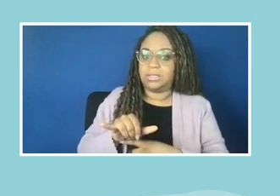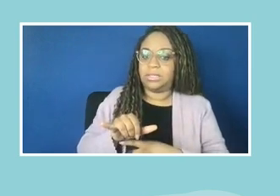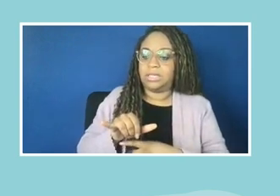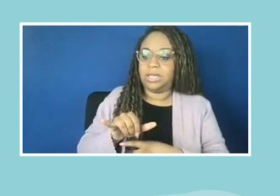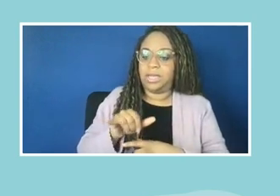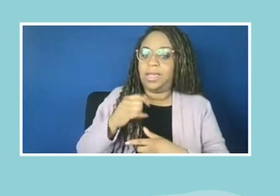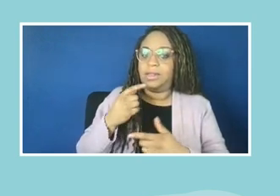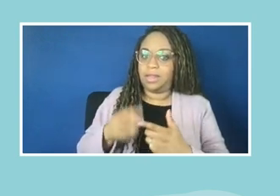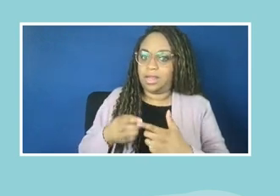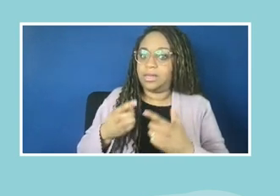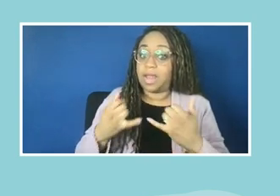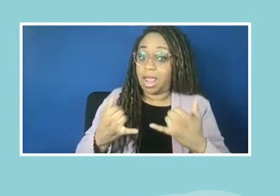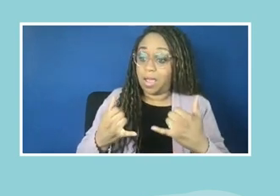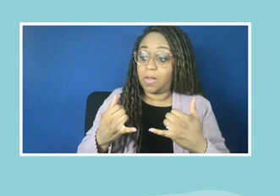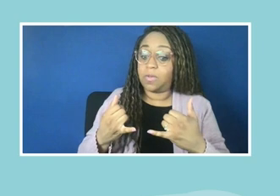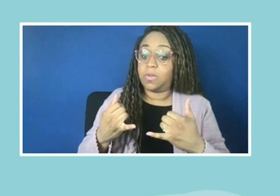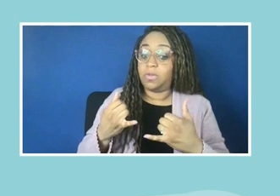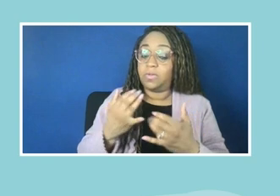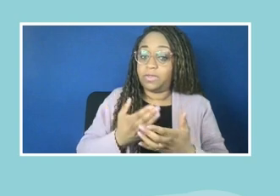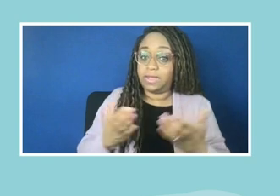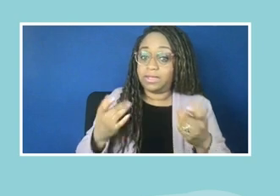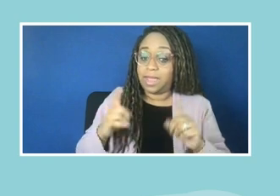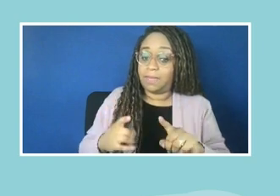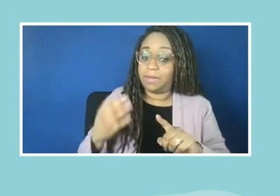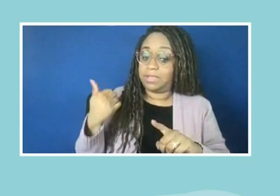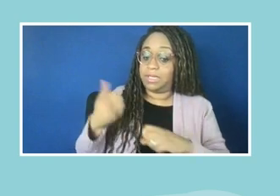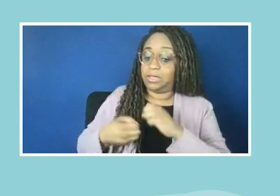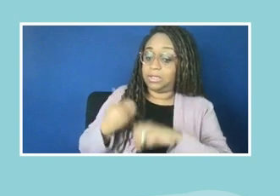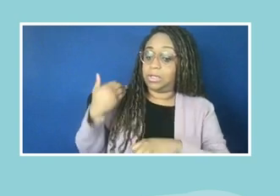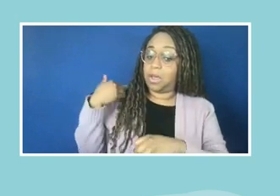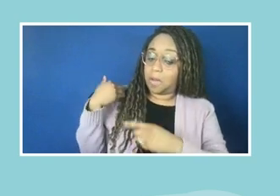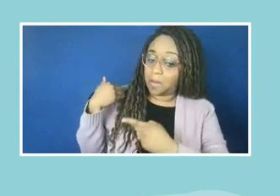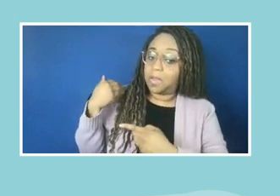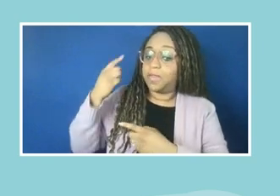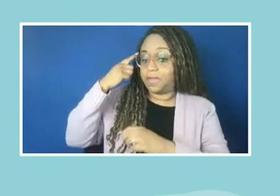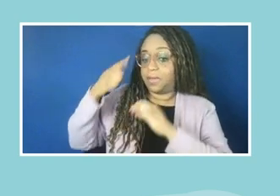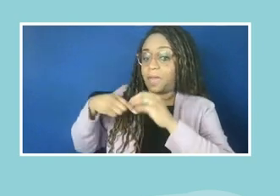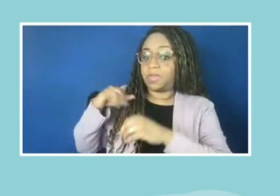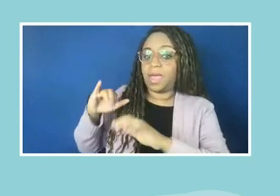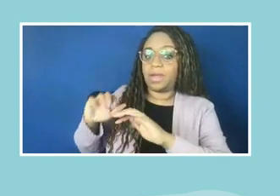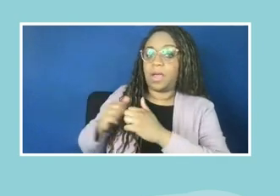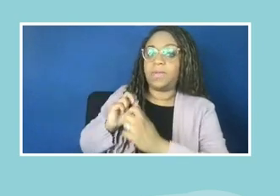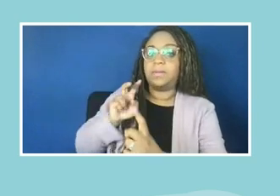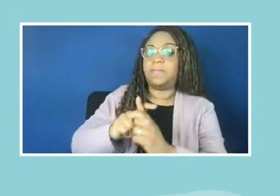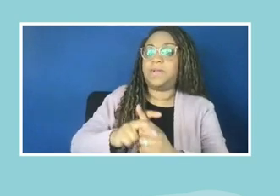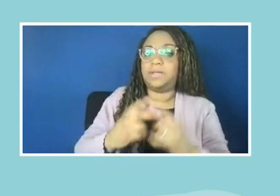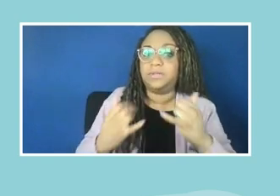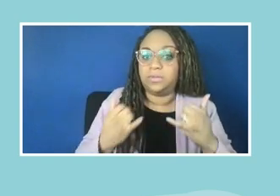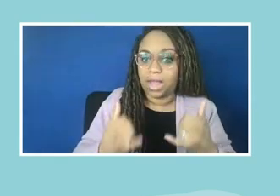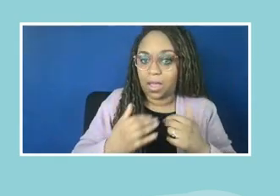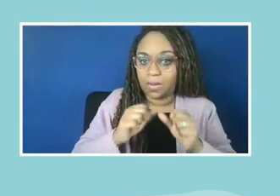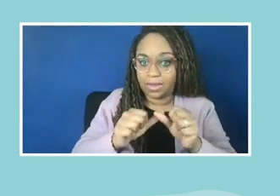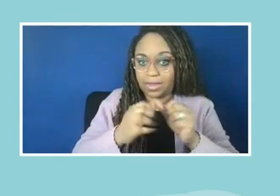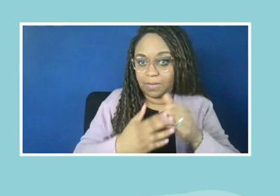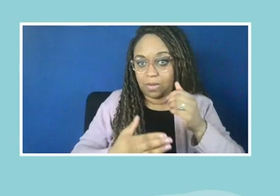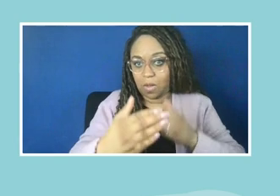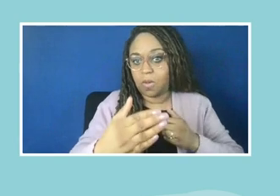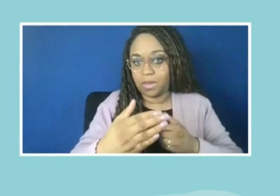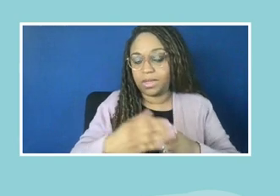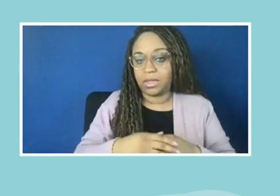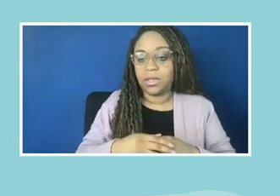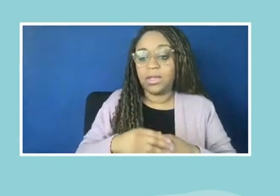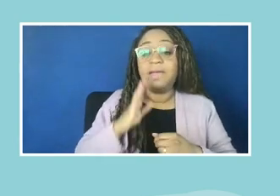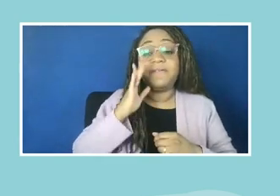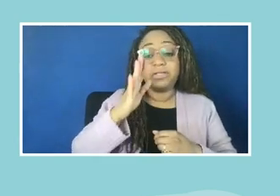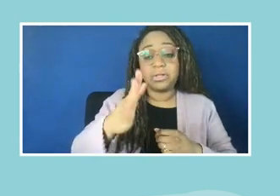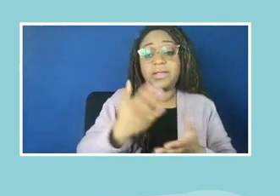more. You'll see things change. And we have seen things change in the past when we did that. Yeah, absolutely.